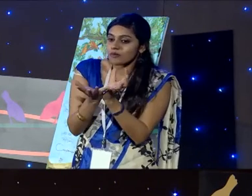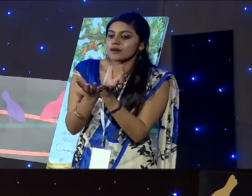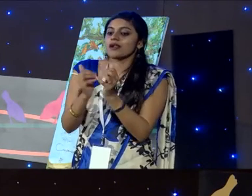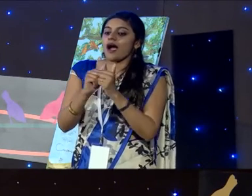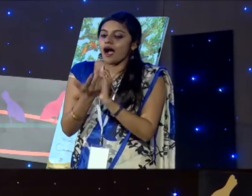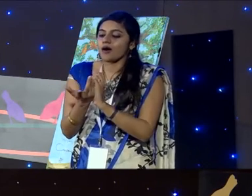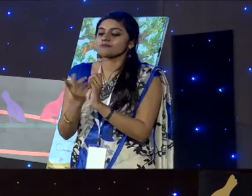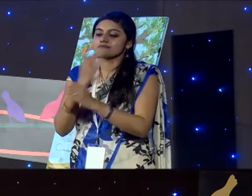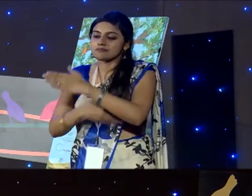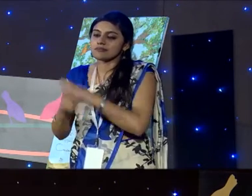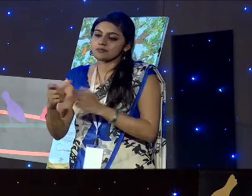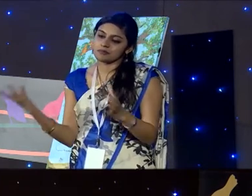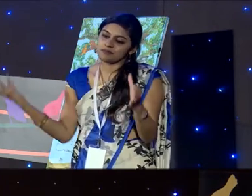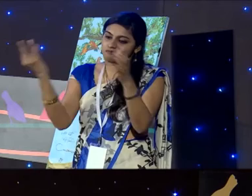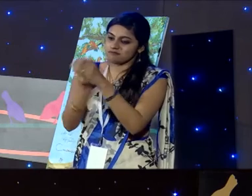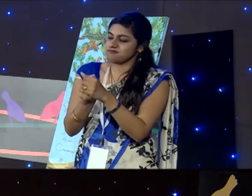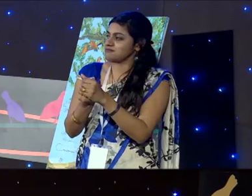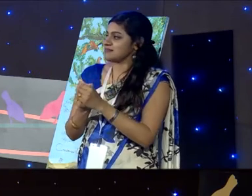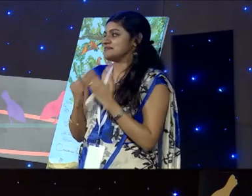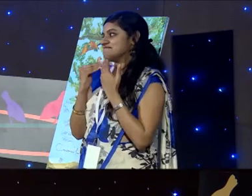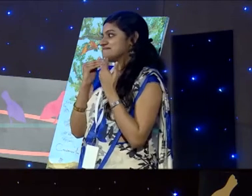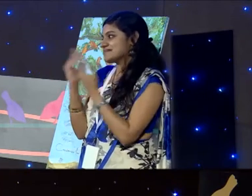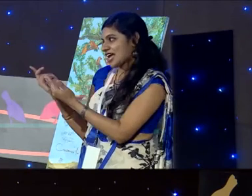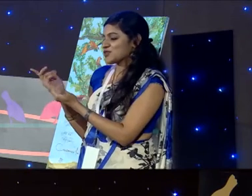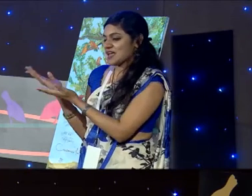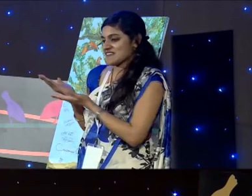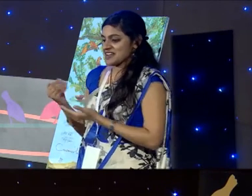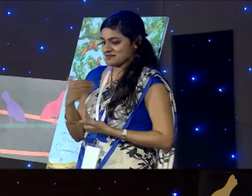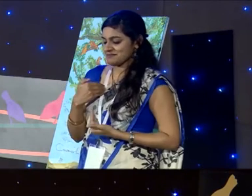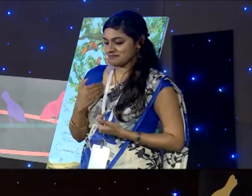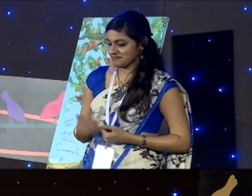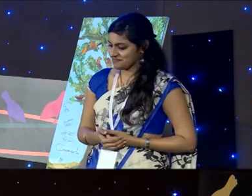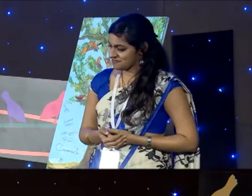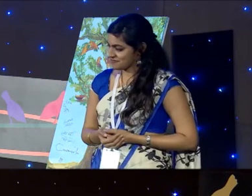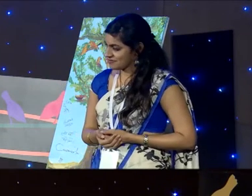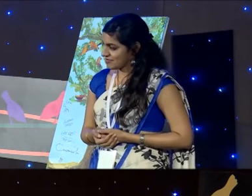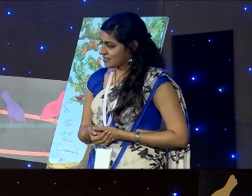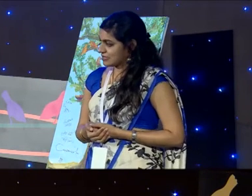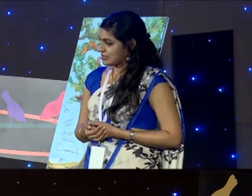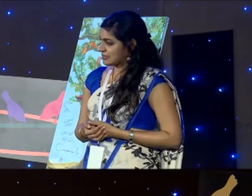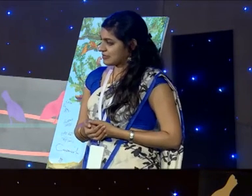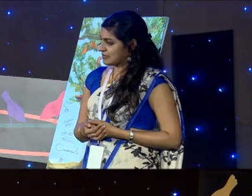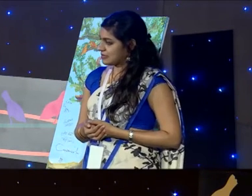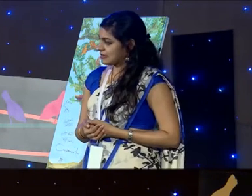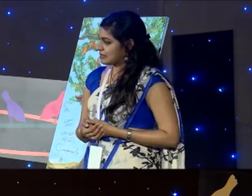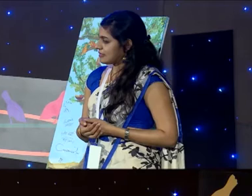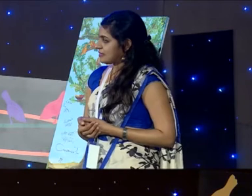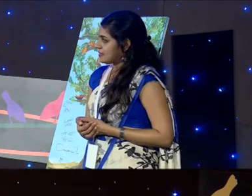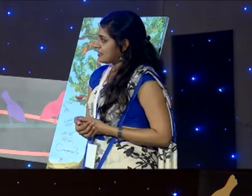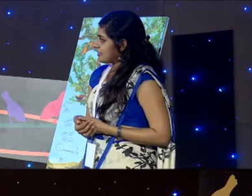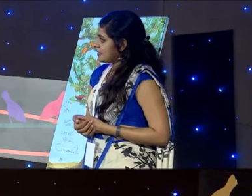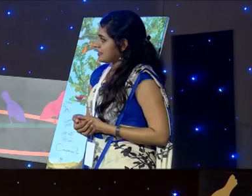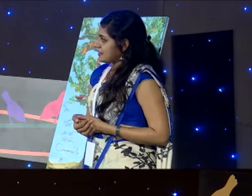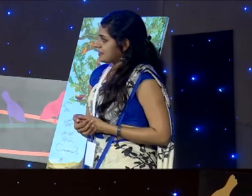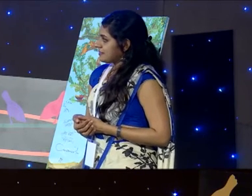disabilities. So here I am. I'm thanking very much for the invitation. I think that what Feroz and his team have